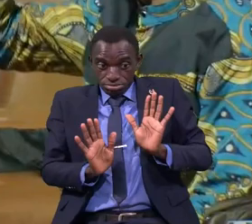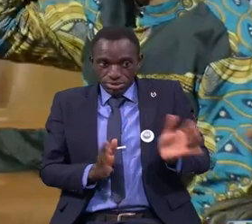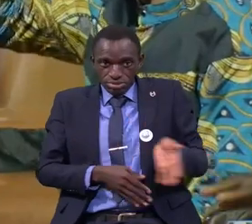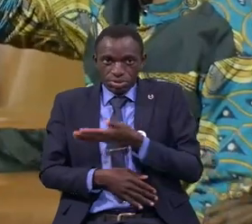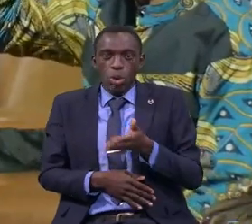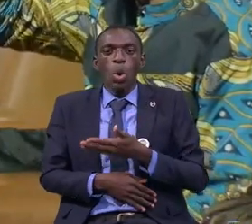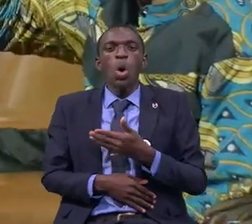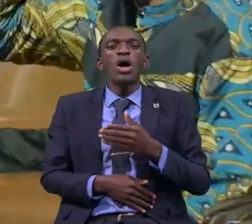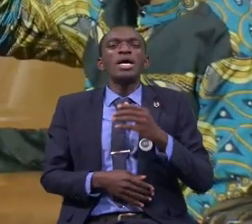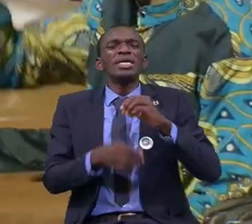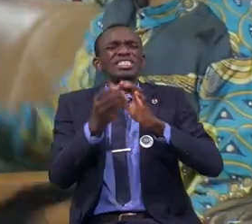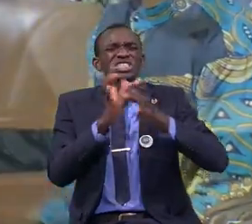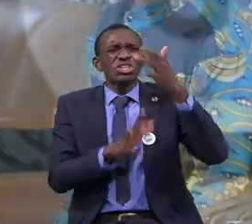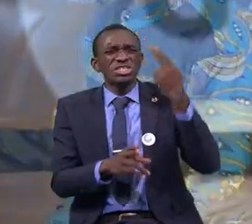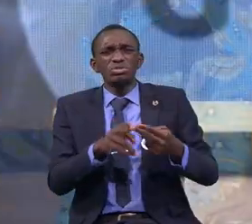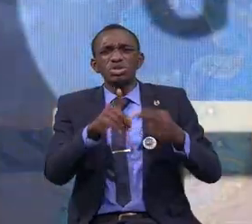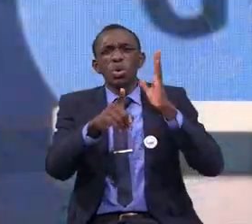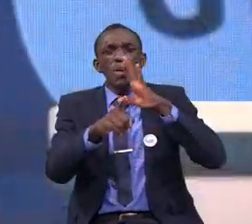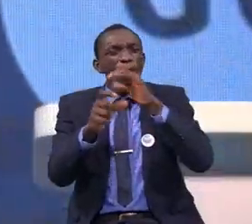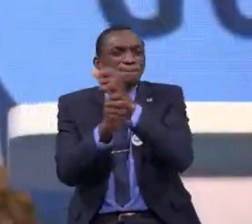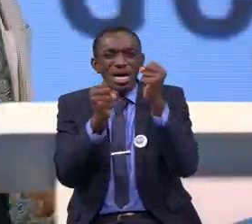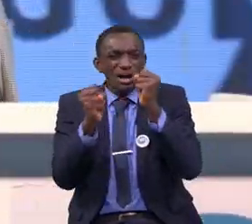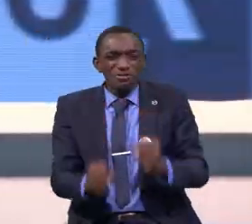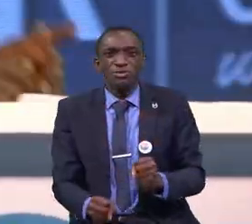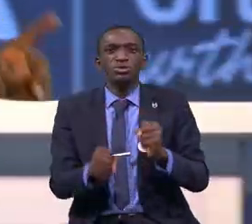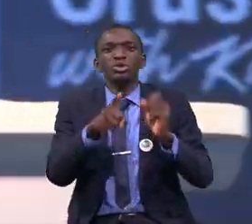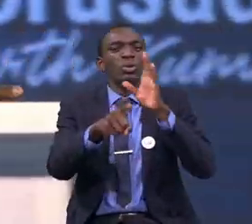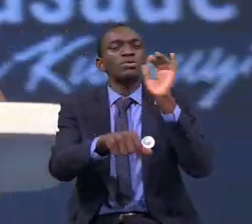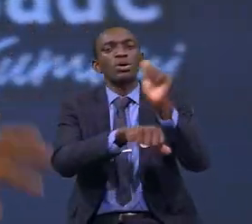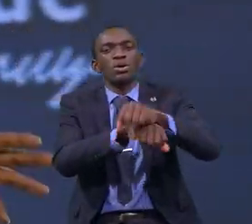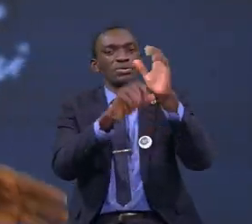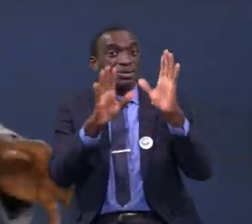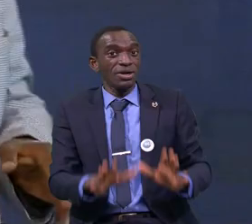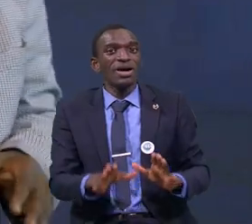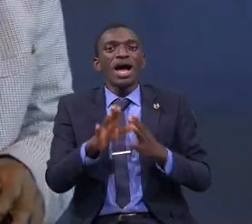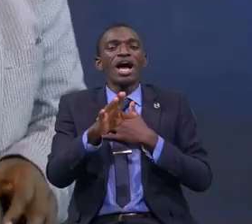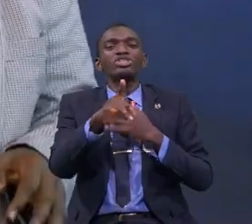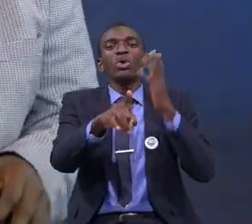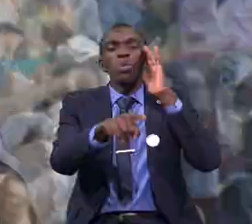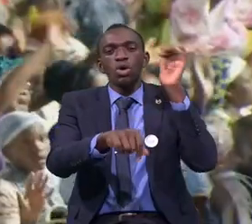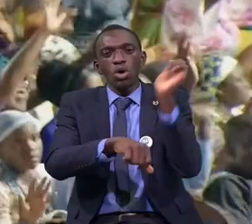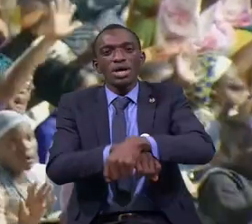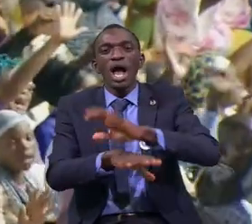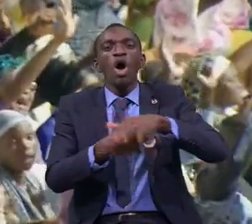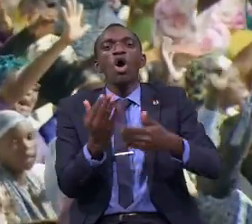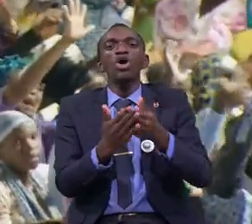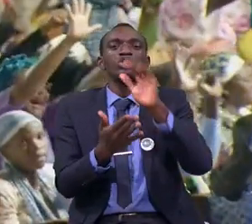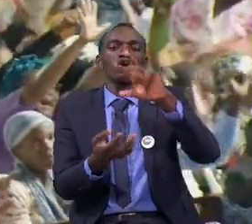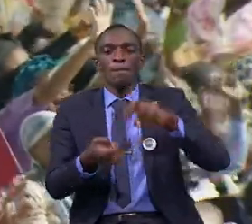The conqueror is coming. And you will conquer all your problems.